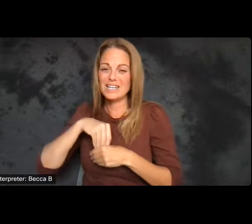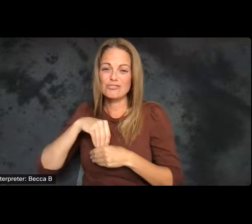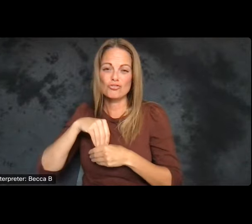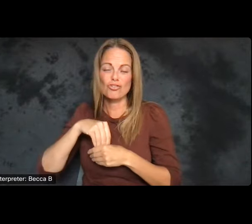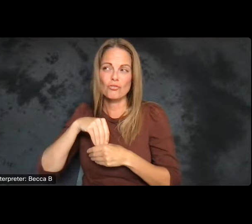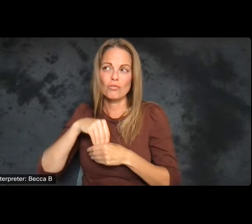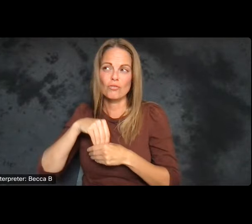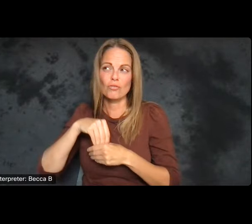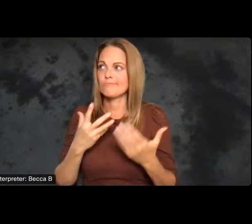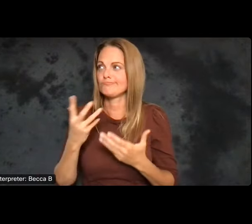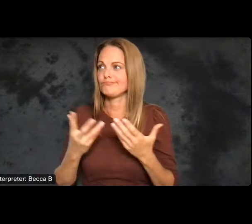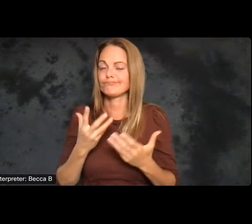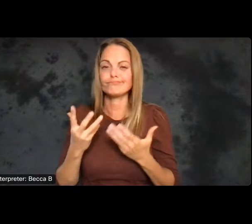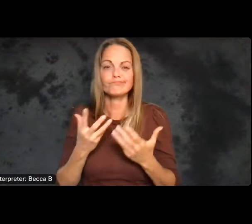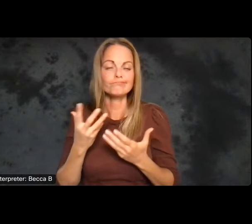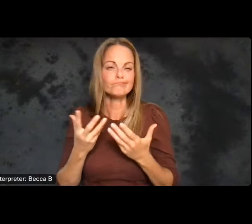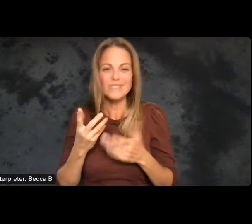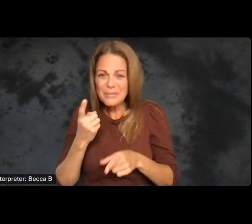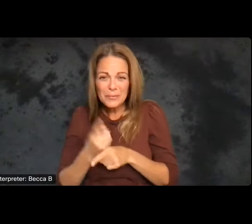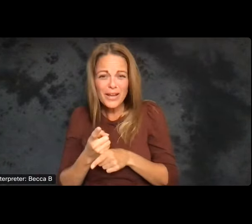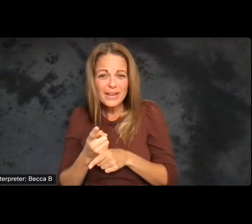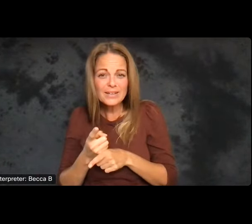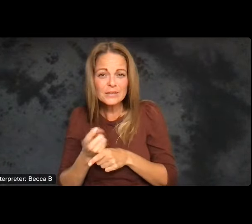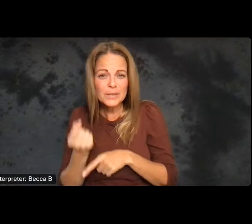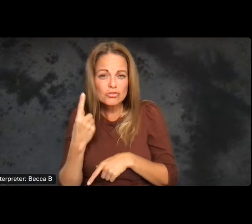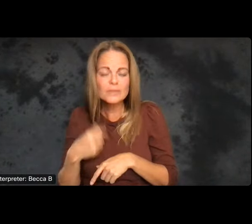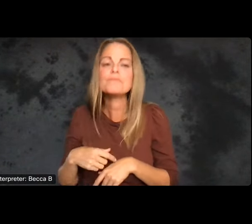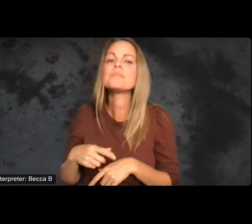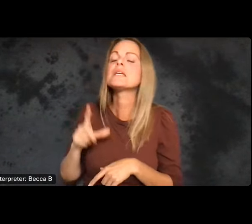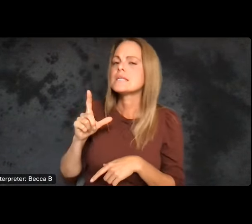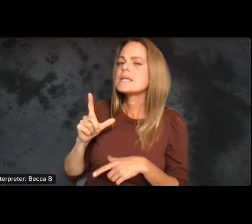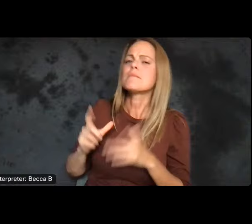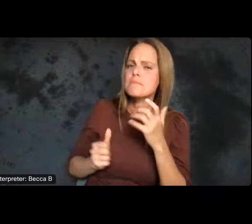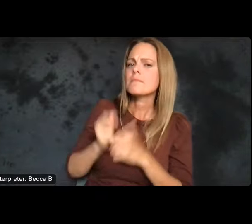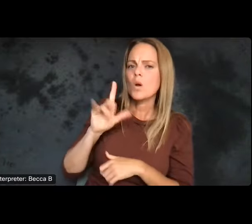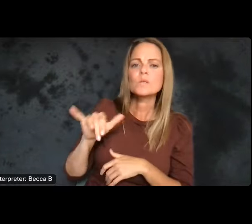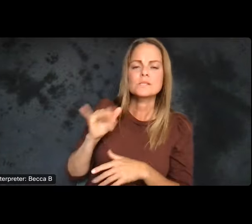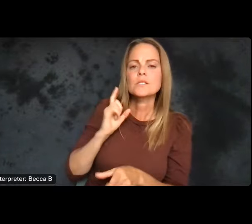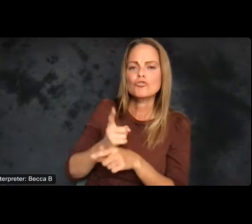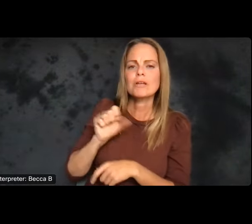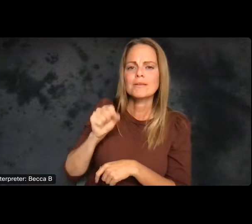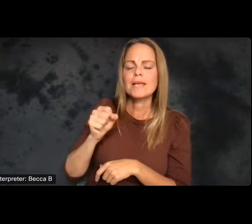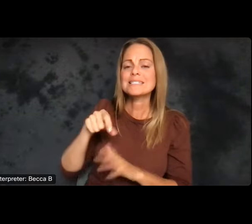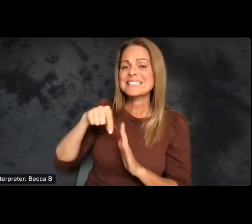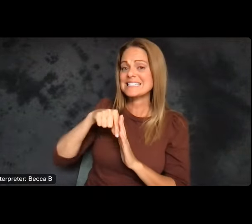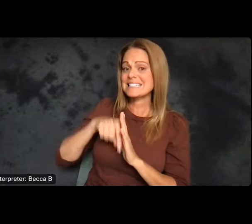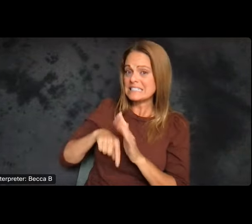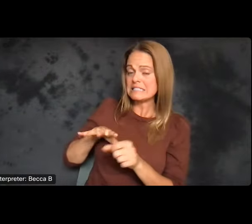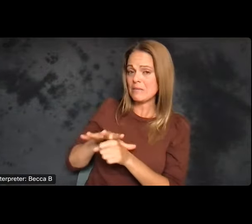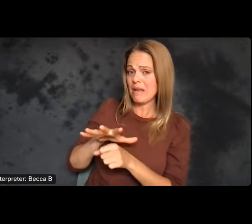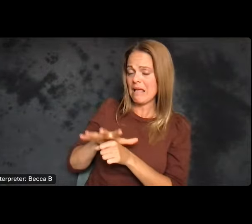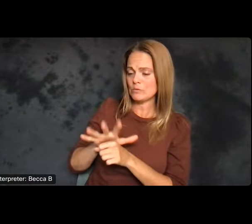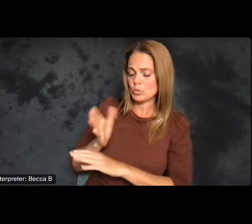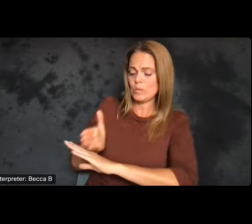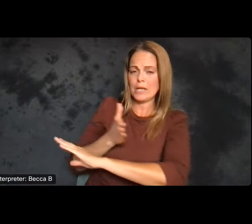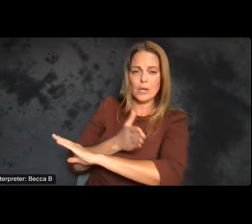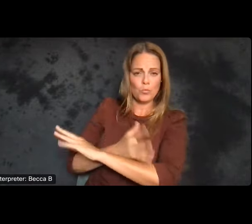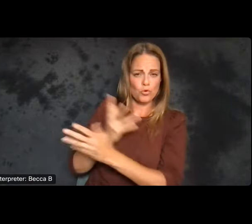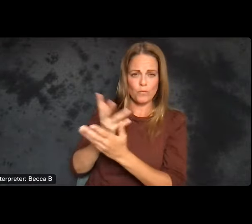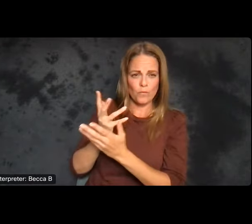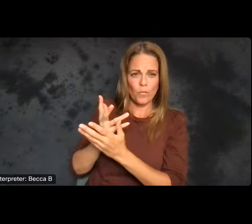and, am I right on that? You're largely correct. So it would go deep enough to make improvements to probably